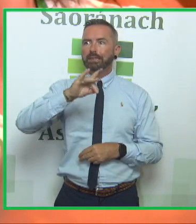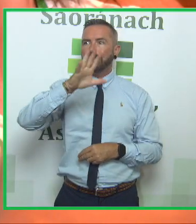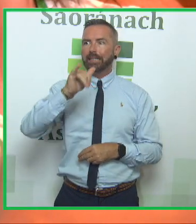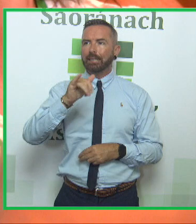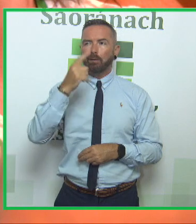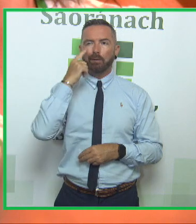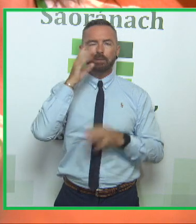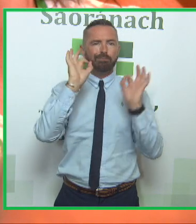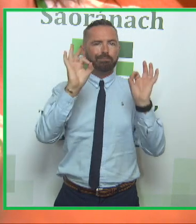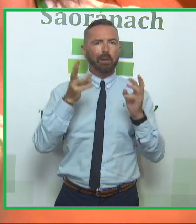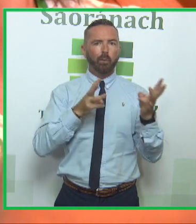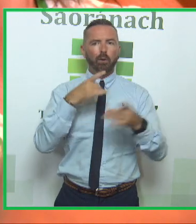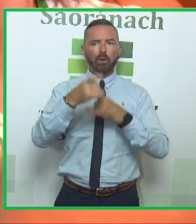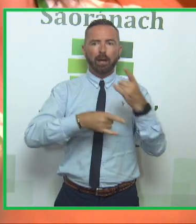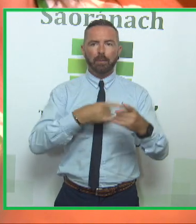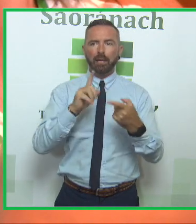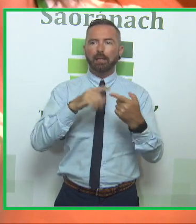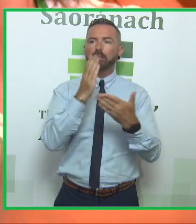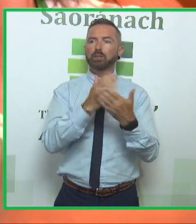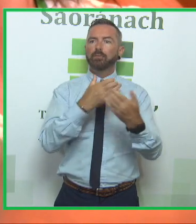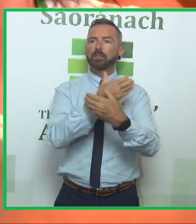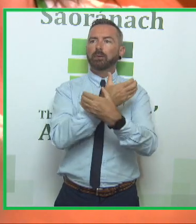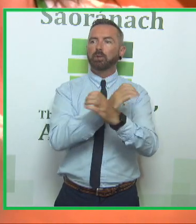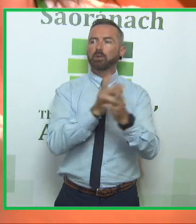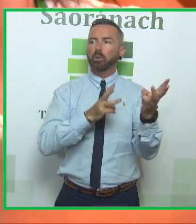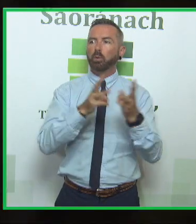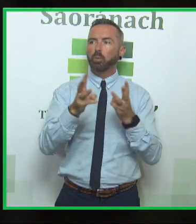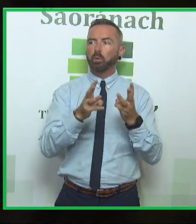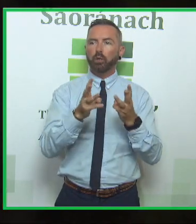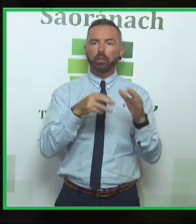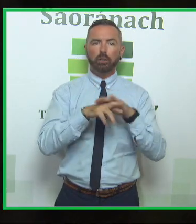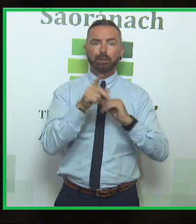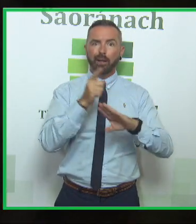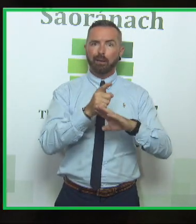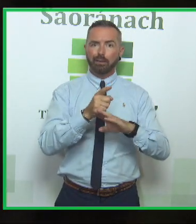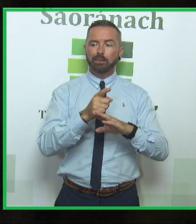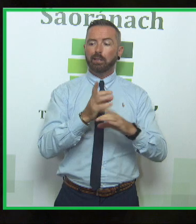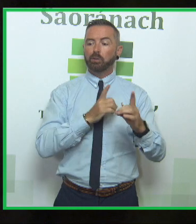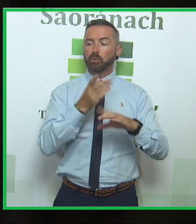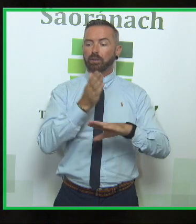on, and some of the community drugs workers that make that amazing work goes on, and